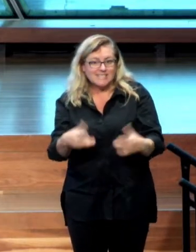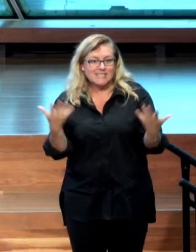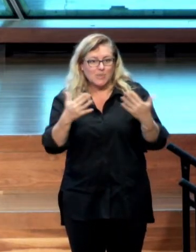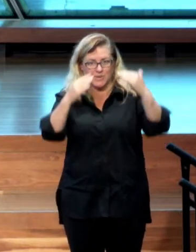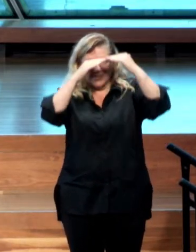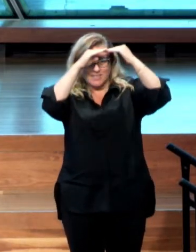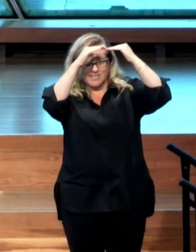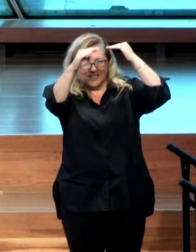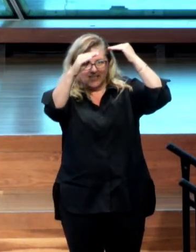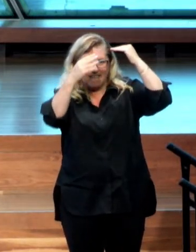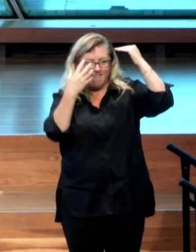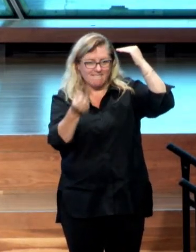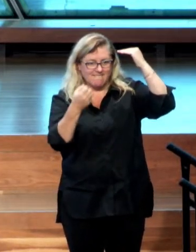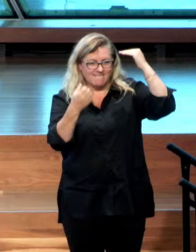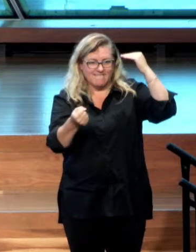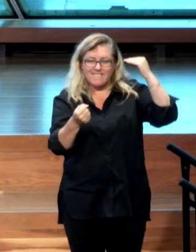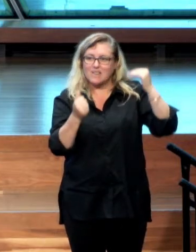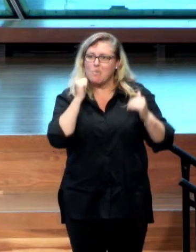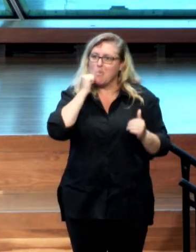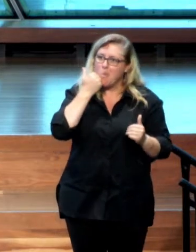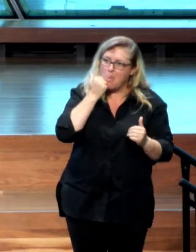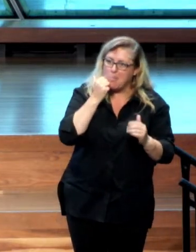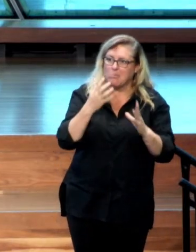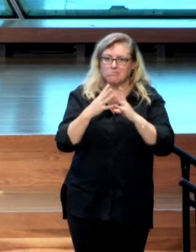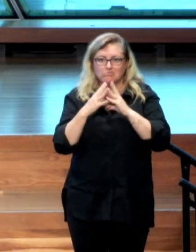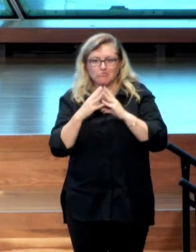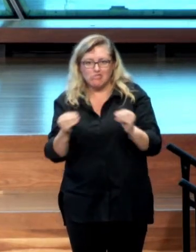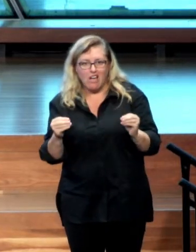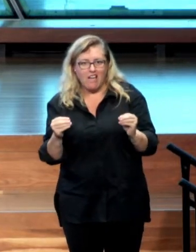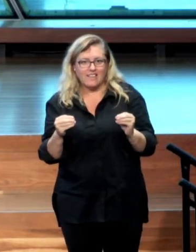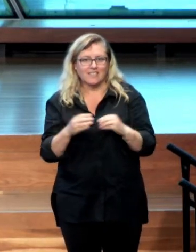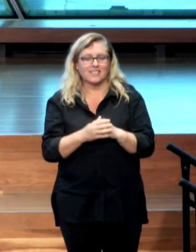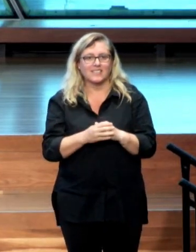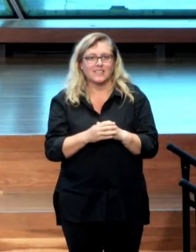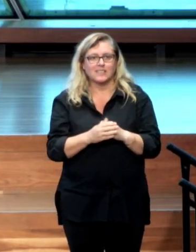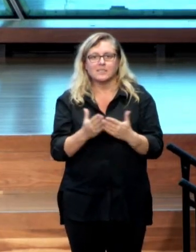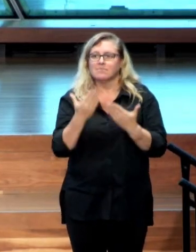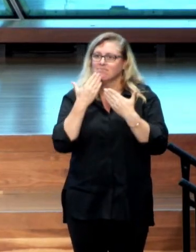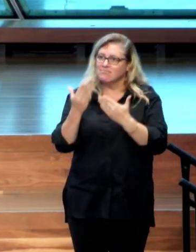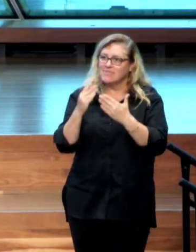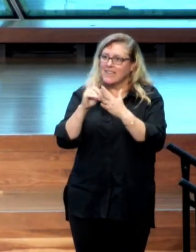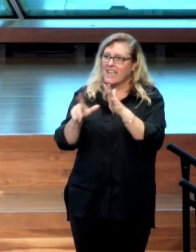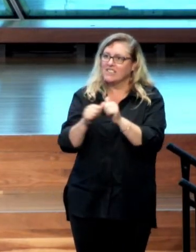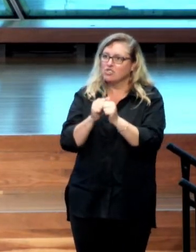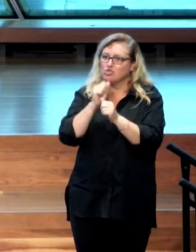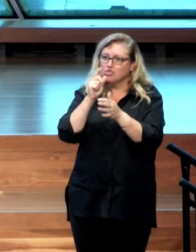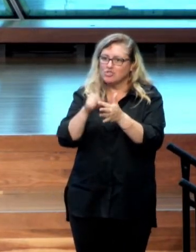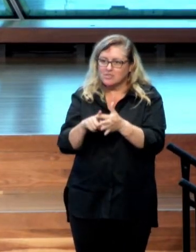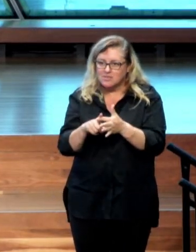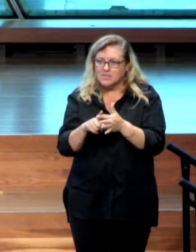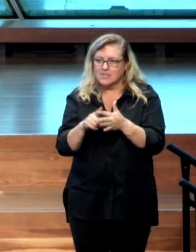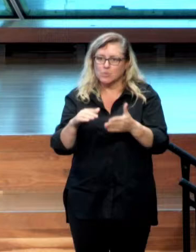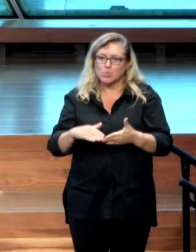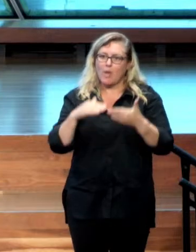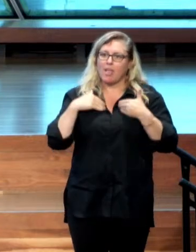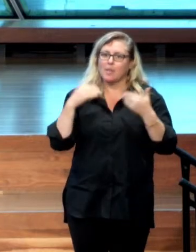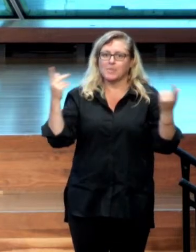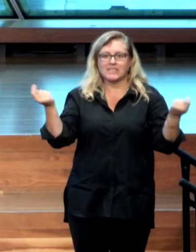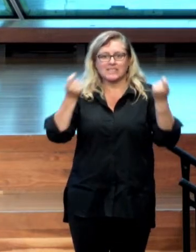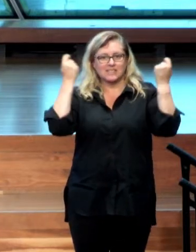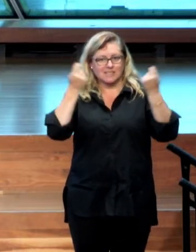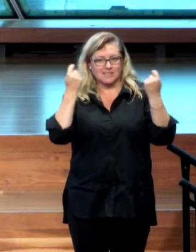covers in the warm and the dry. And thanks to The Edge and to help us celebrate